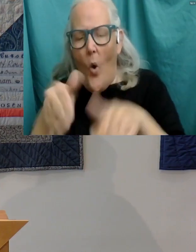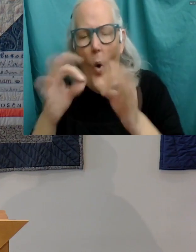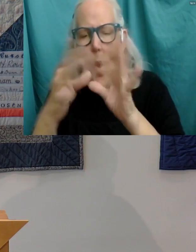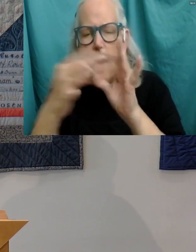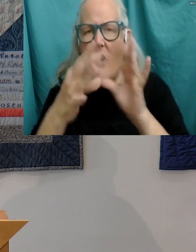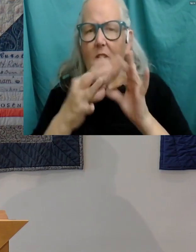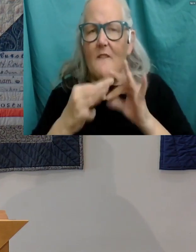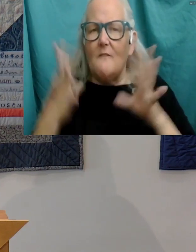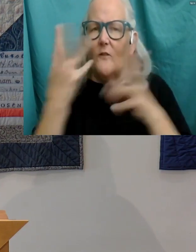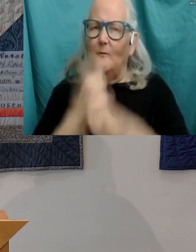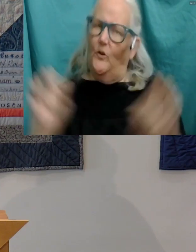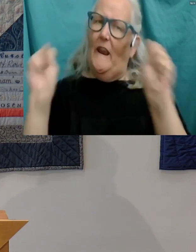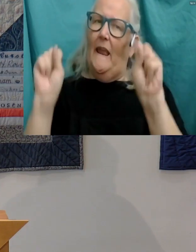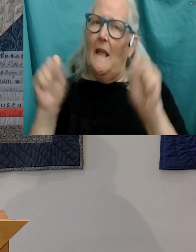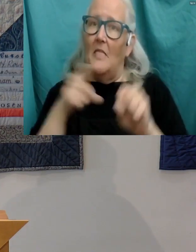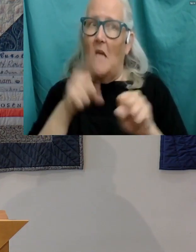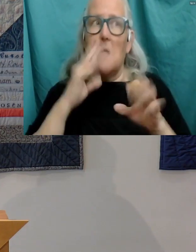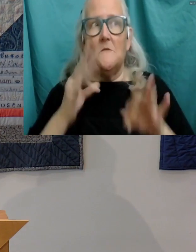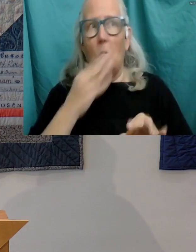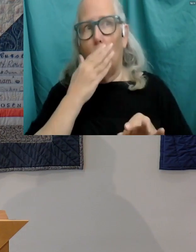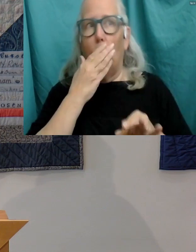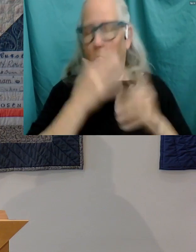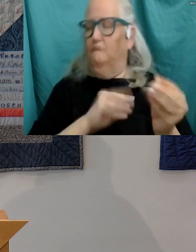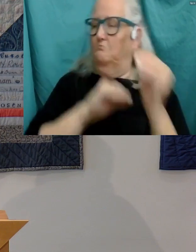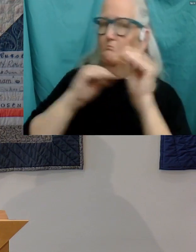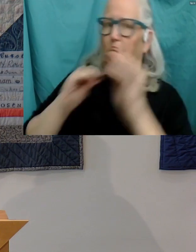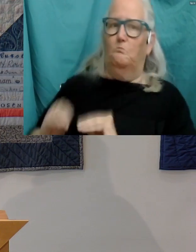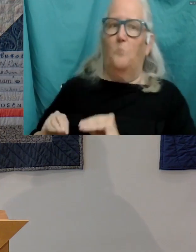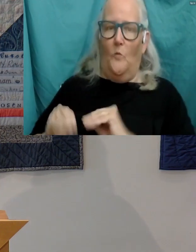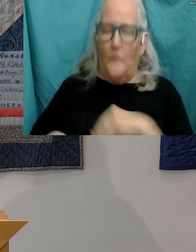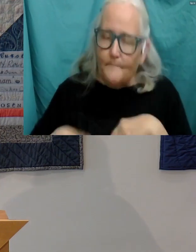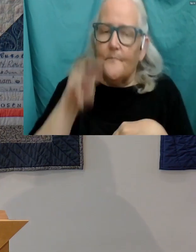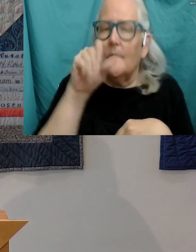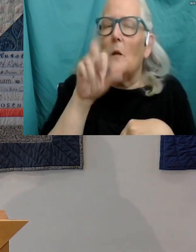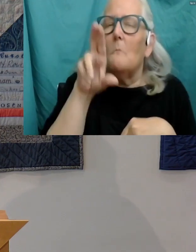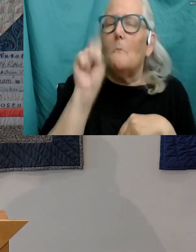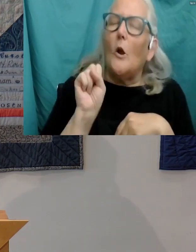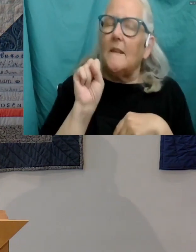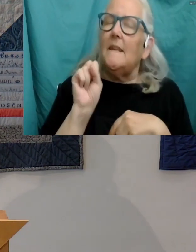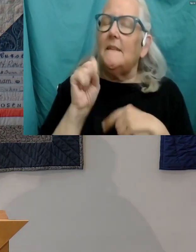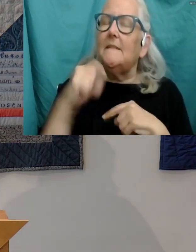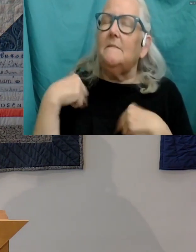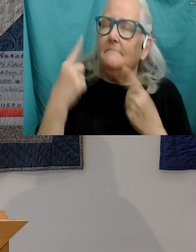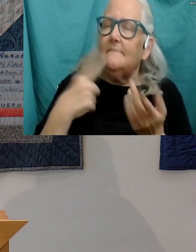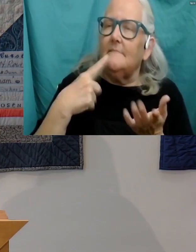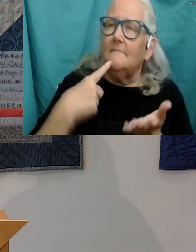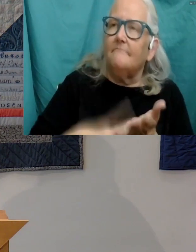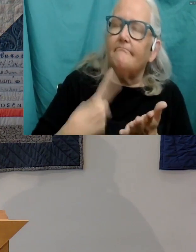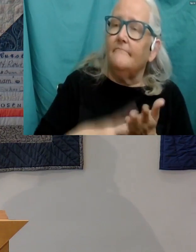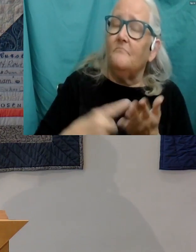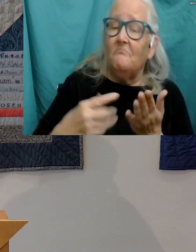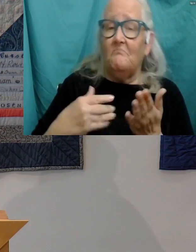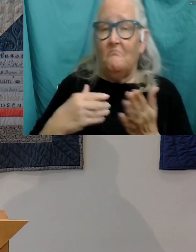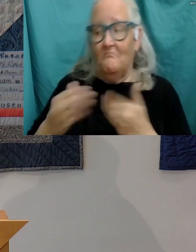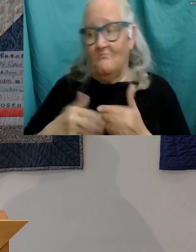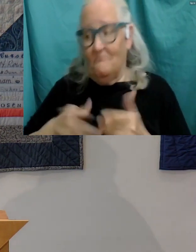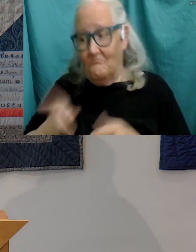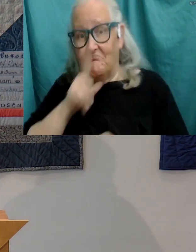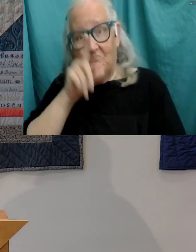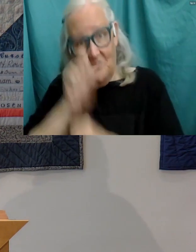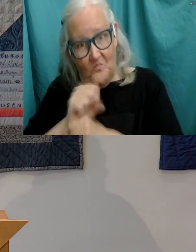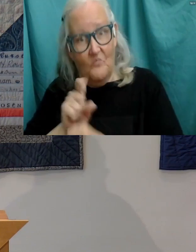Libertalia. Marcus Rediker has long argued that whether or not Libertalia existed, this kind of